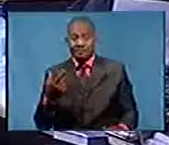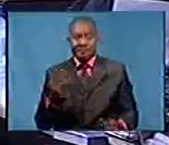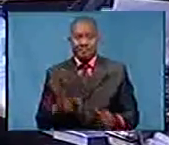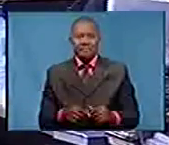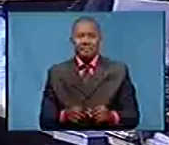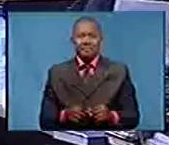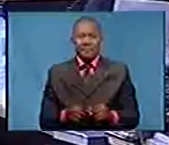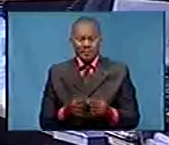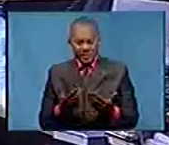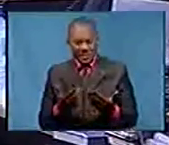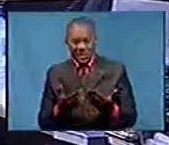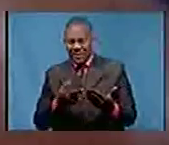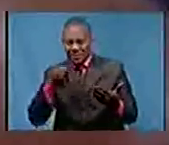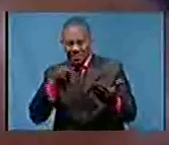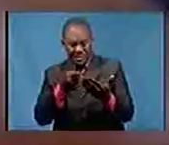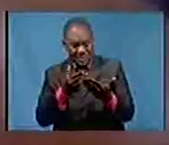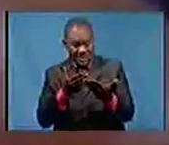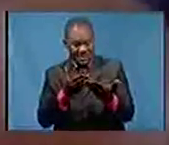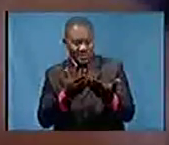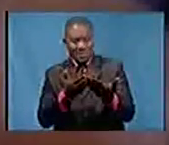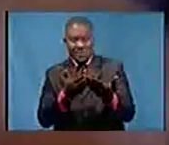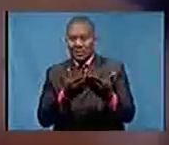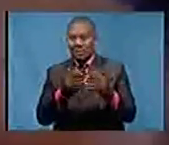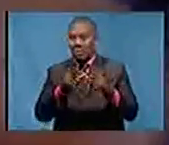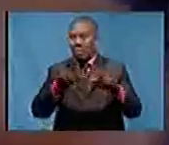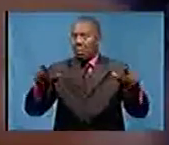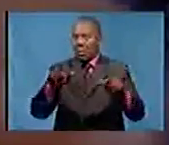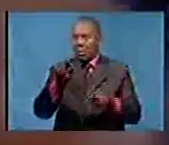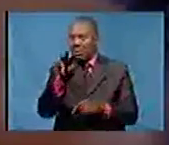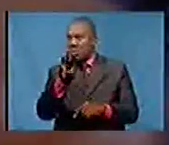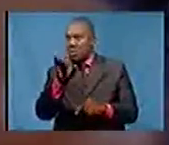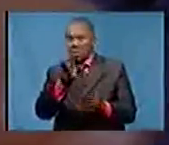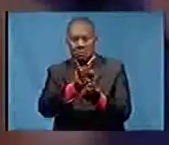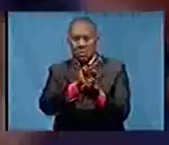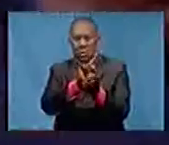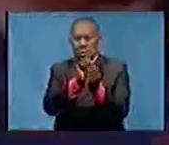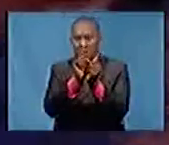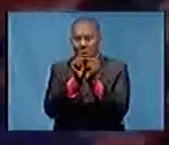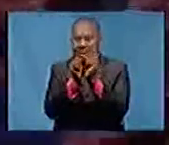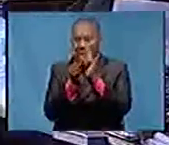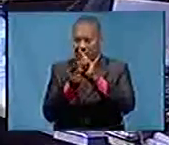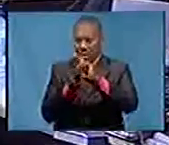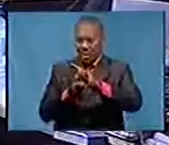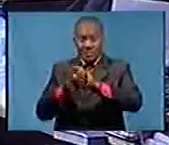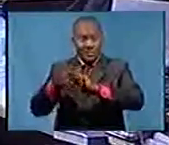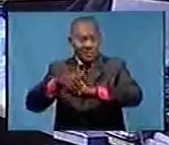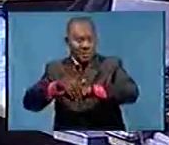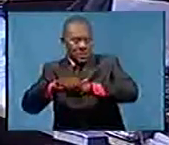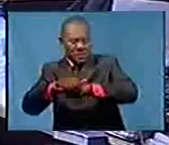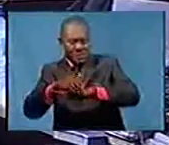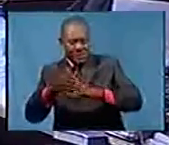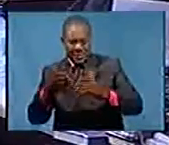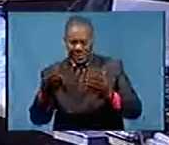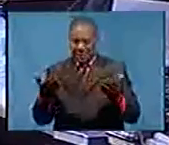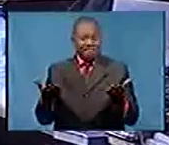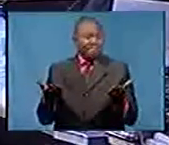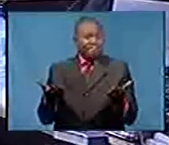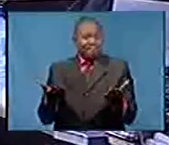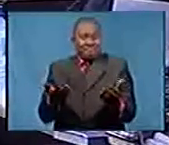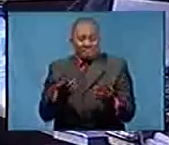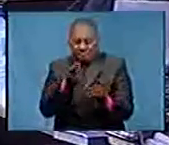accurately describe what he might have said. As I said, I by way of a note of caution, I'm not saying that we